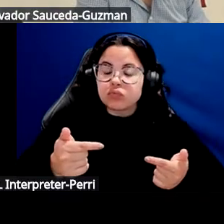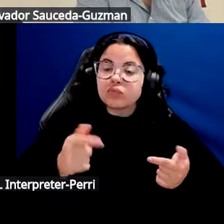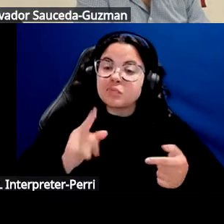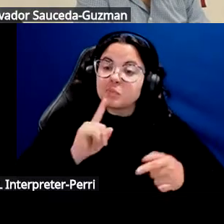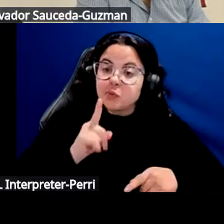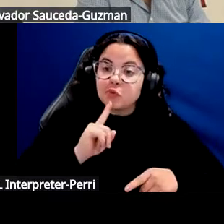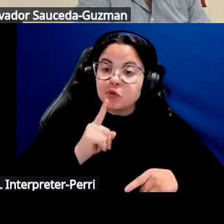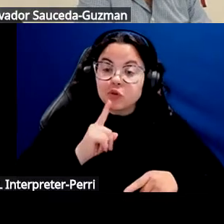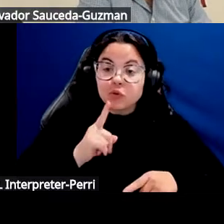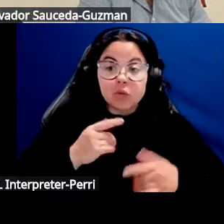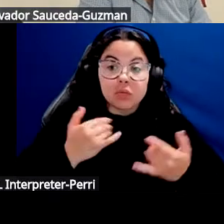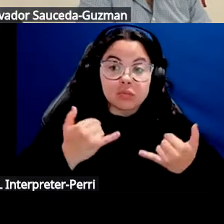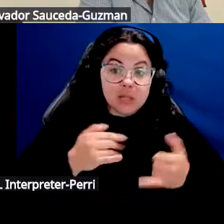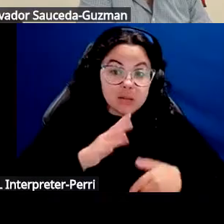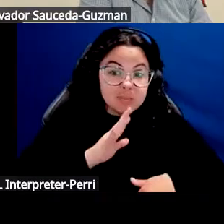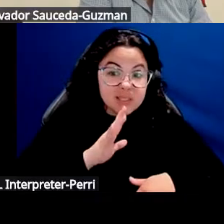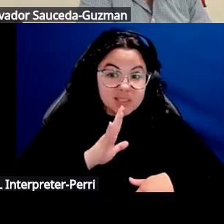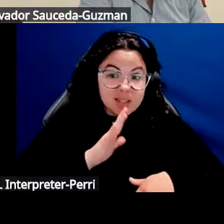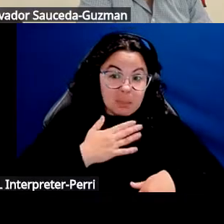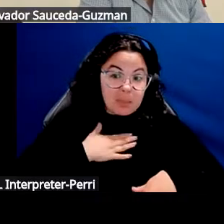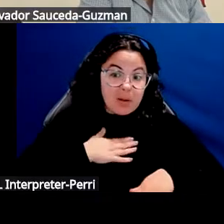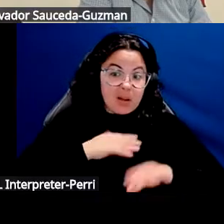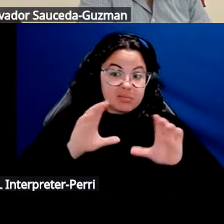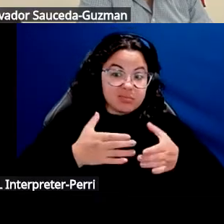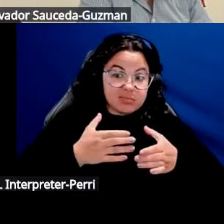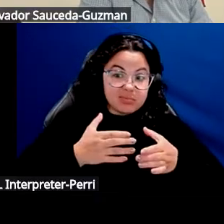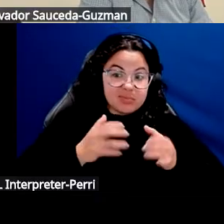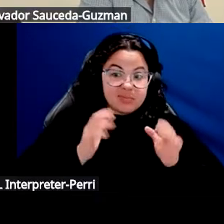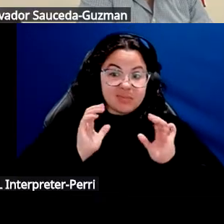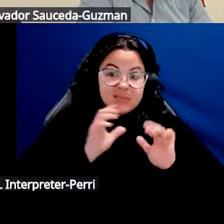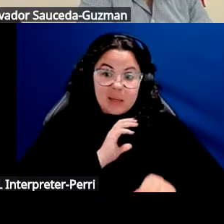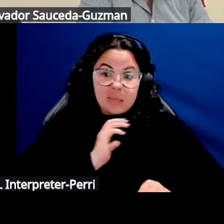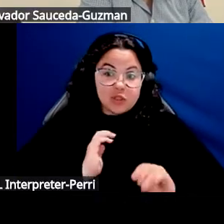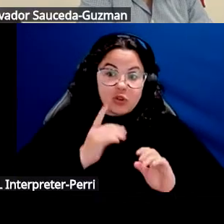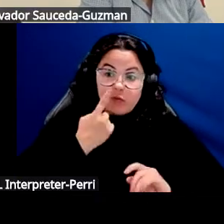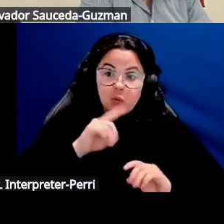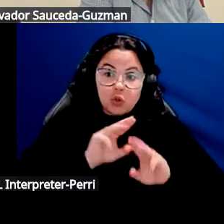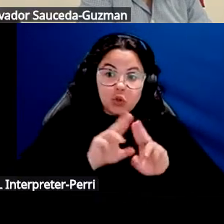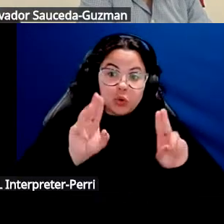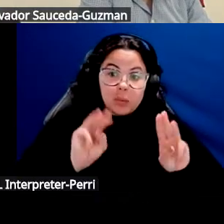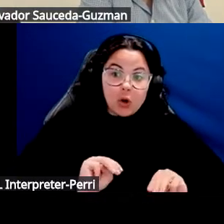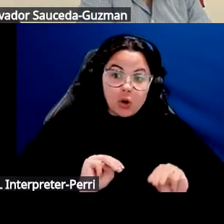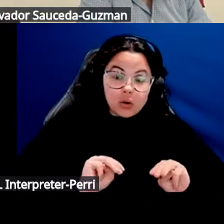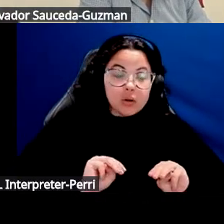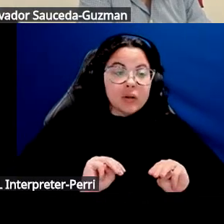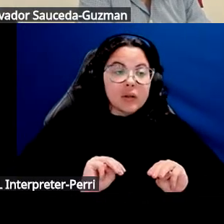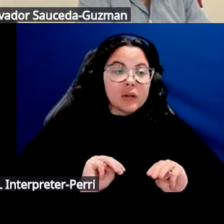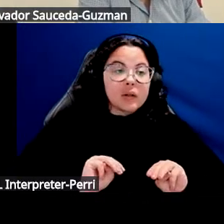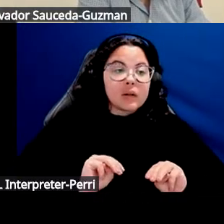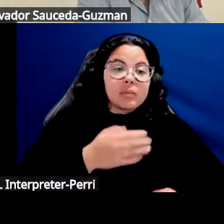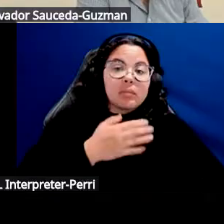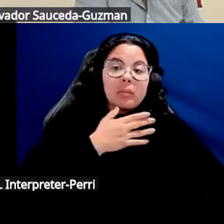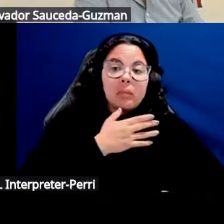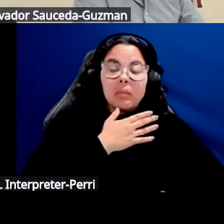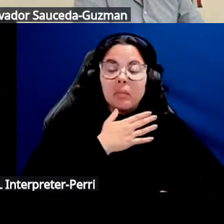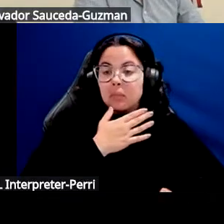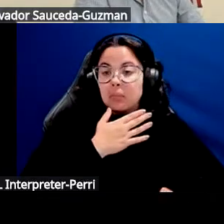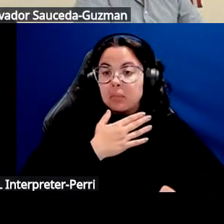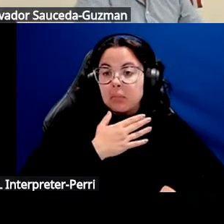Sure. So now I'm speaking in my capacity as the Commissioner for Union Market. My matter to